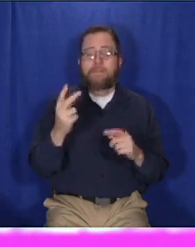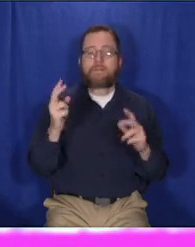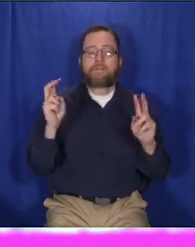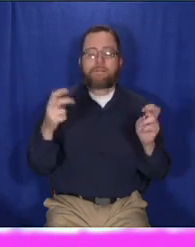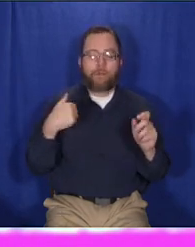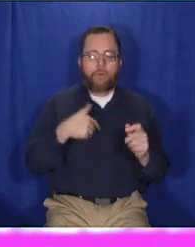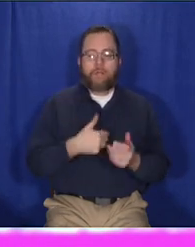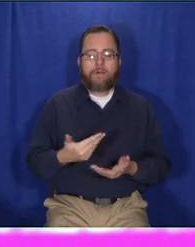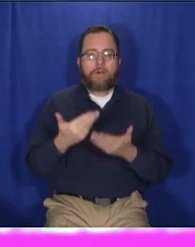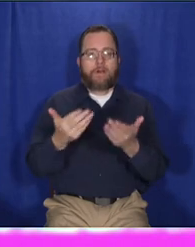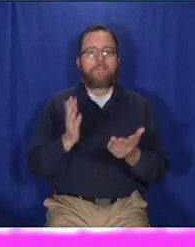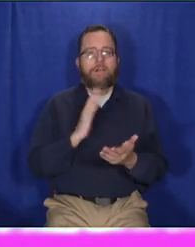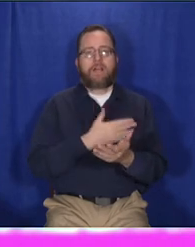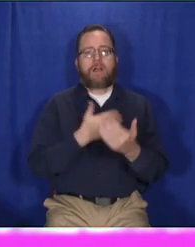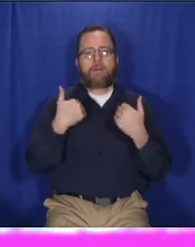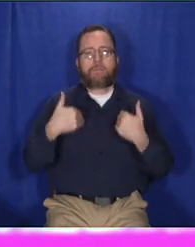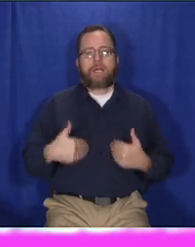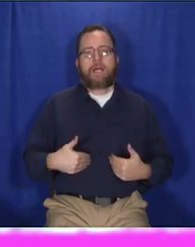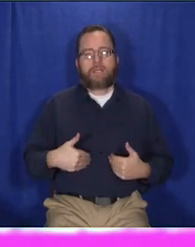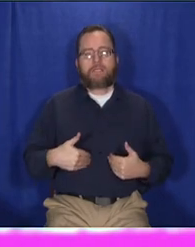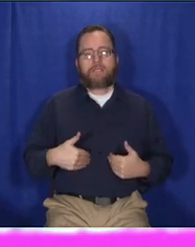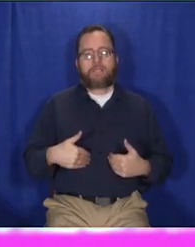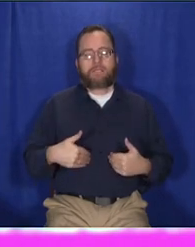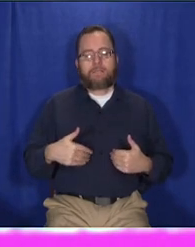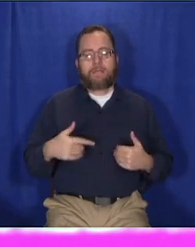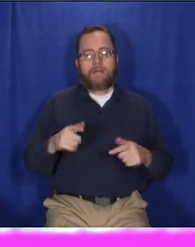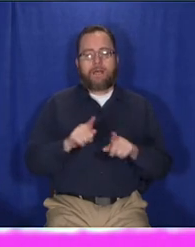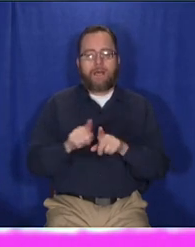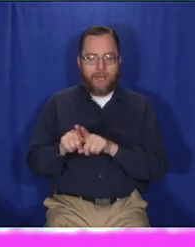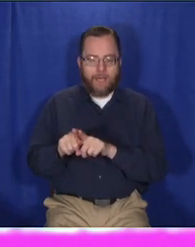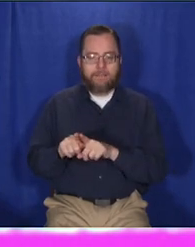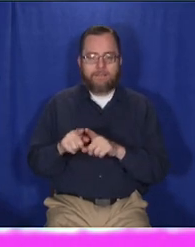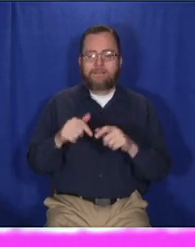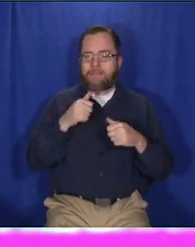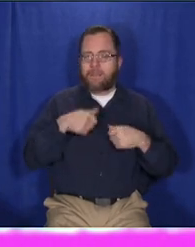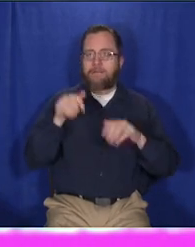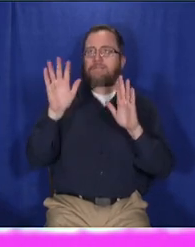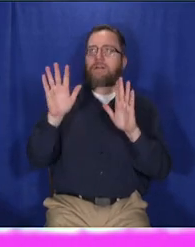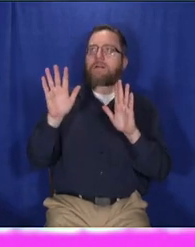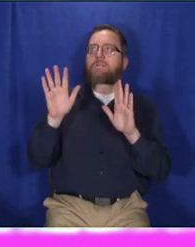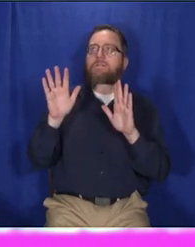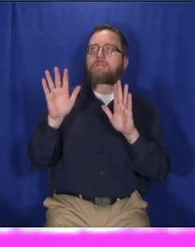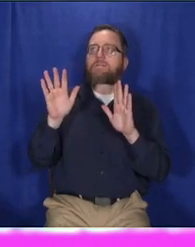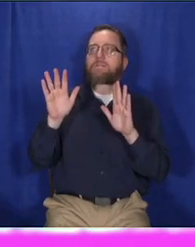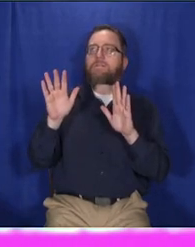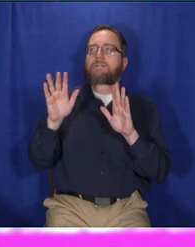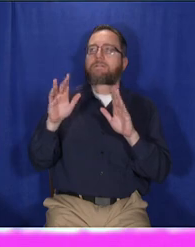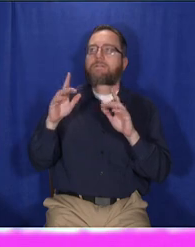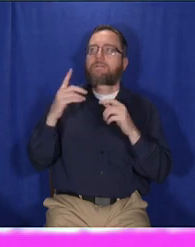lives, as living sacrifices, holy and acceptable to God.